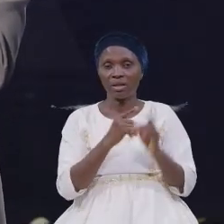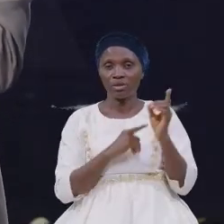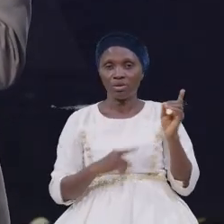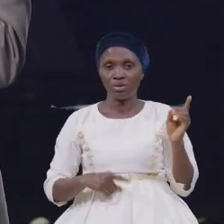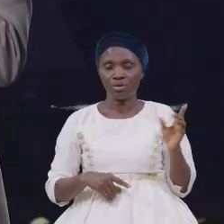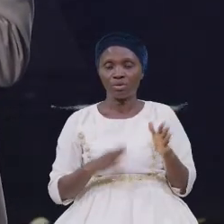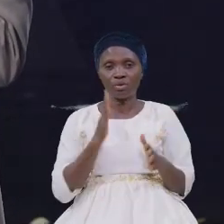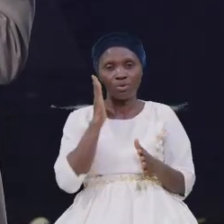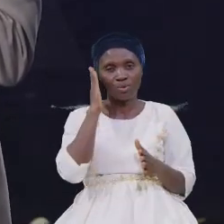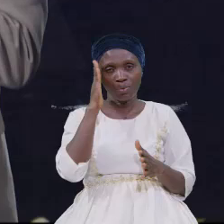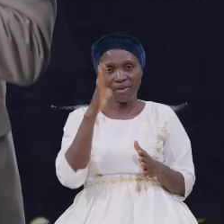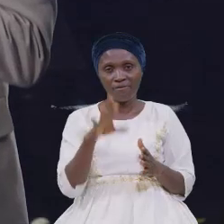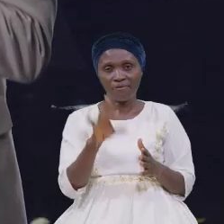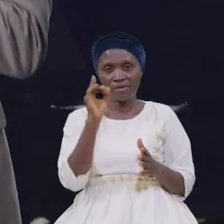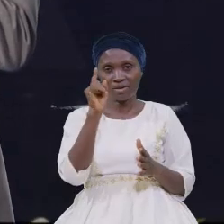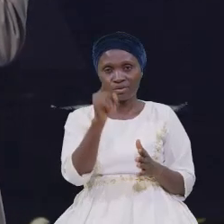locate you.